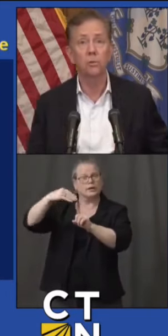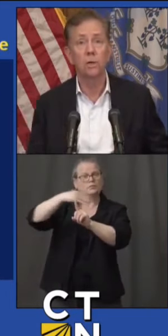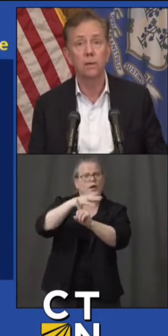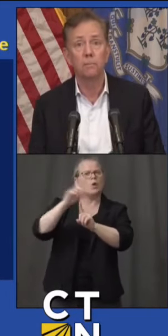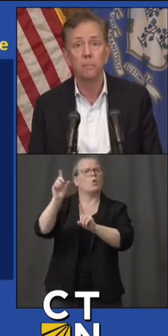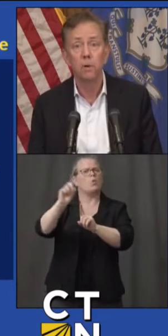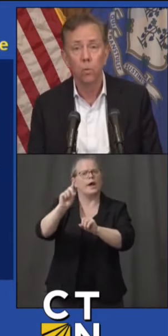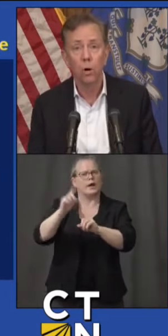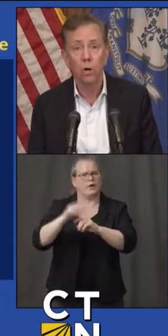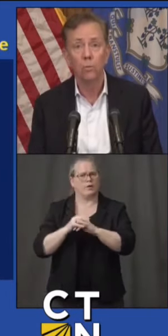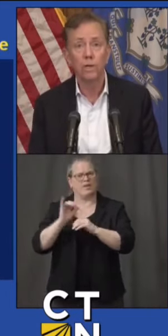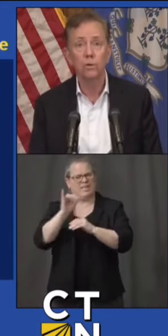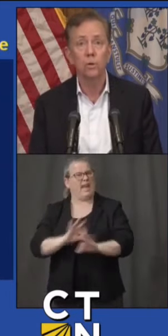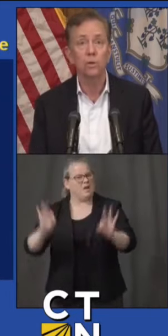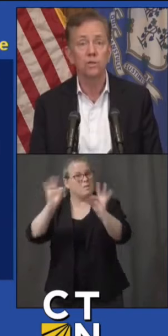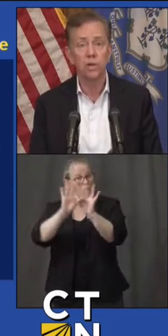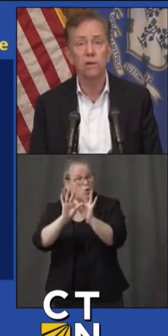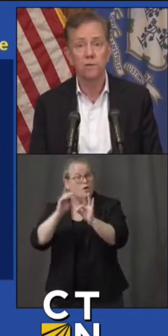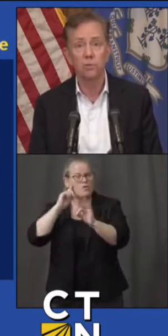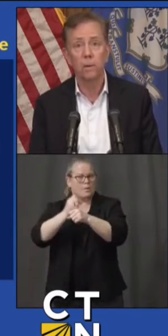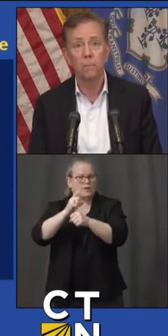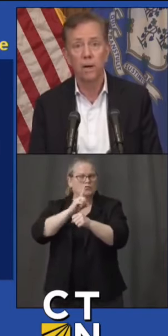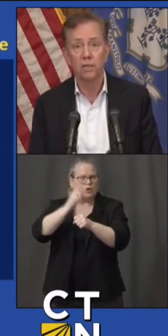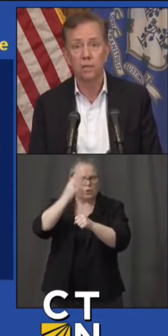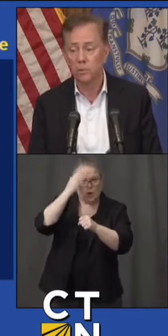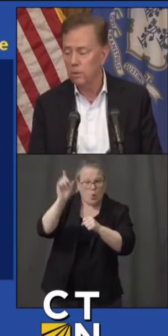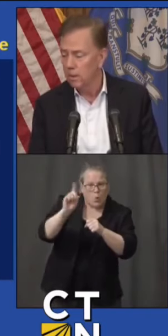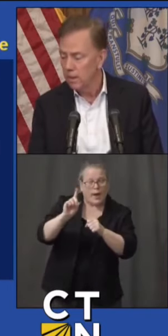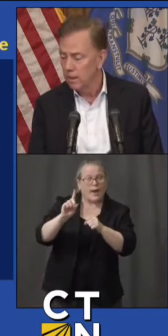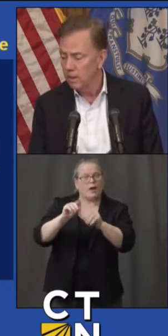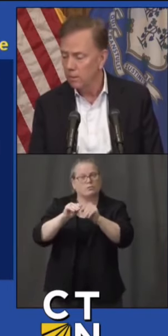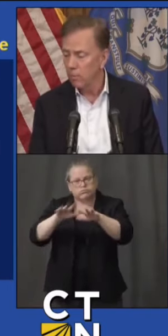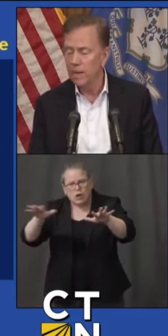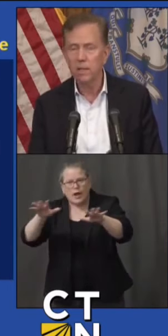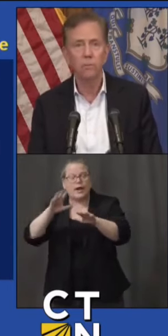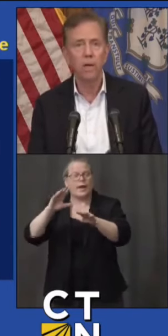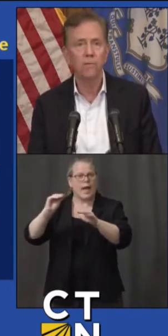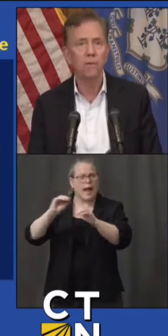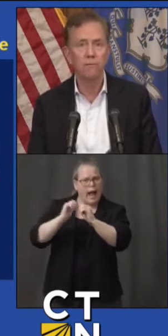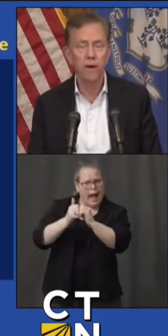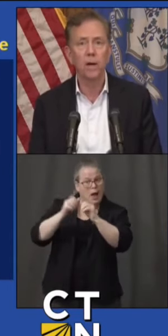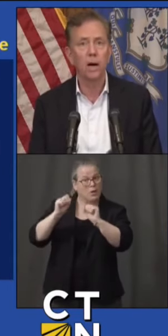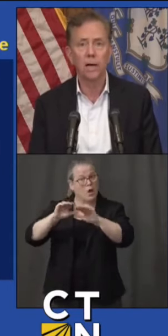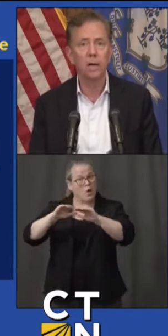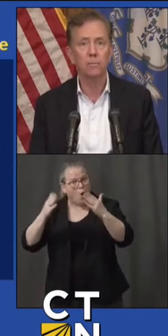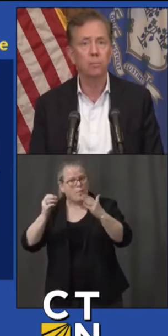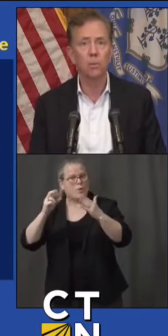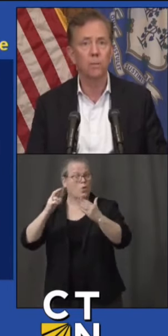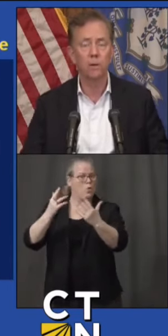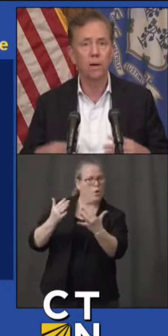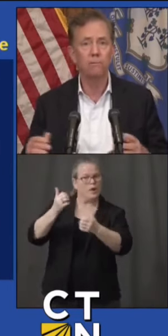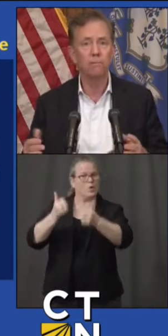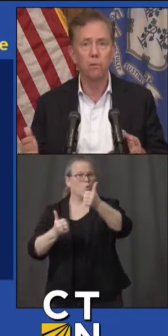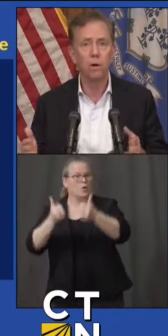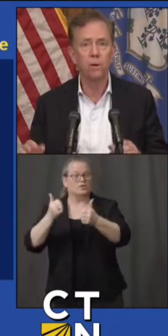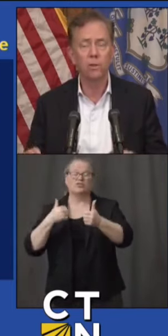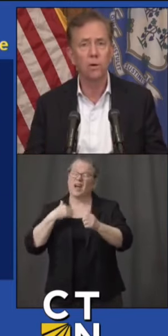to work, we do it on the safest way possible. And I'm reminded that we have a very high unemployment